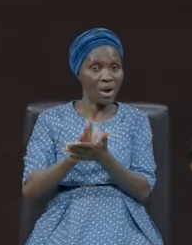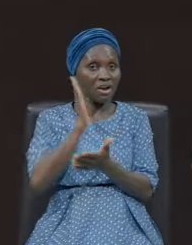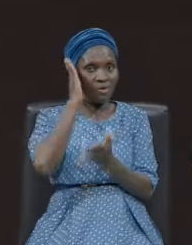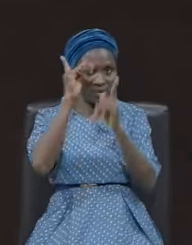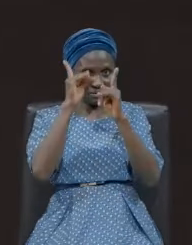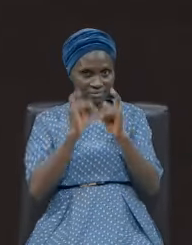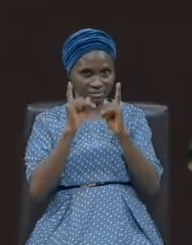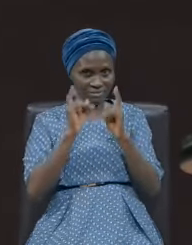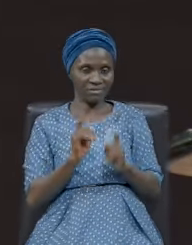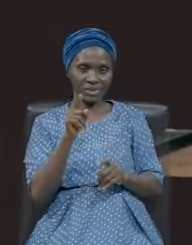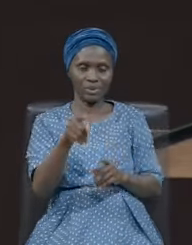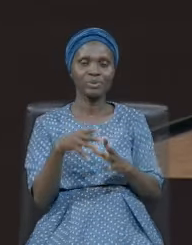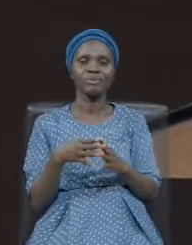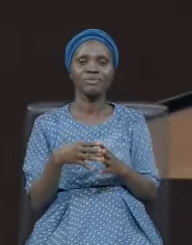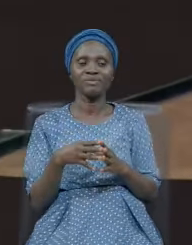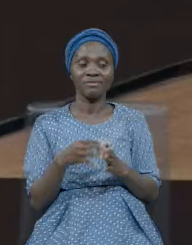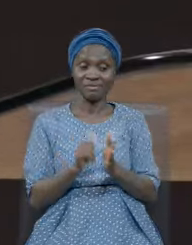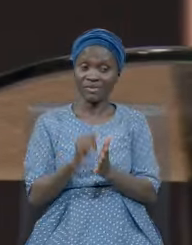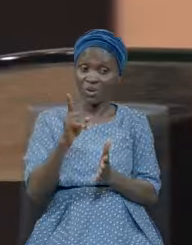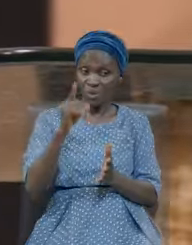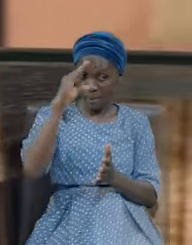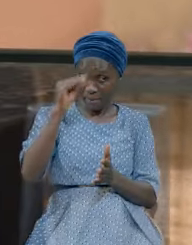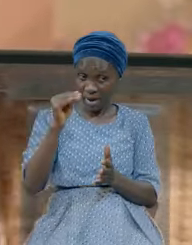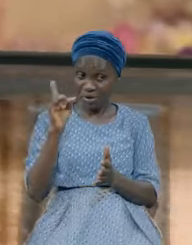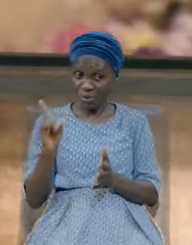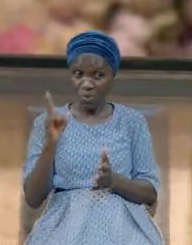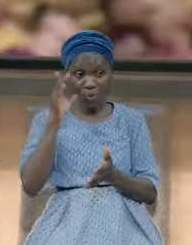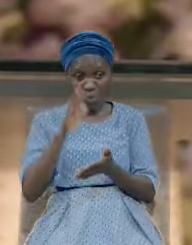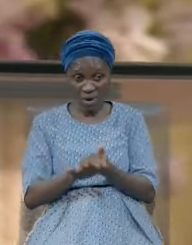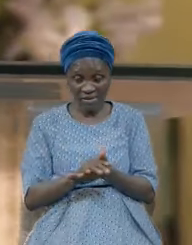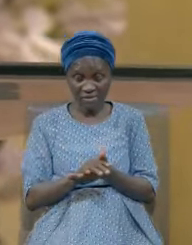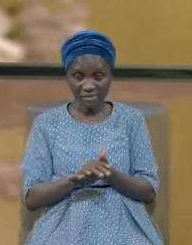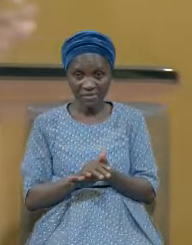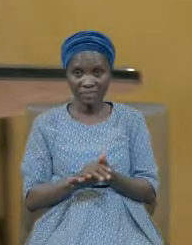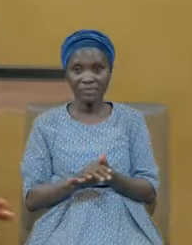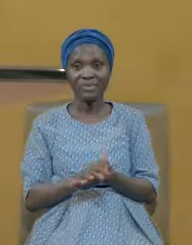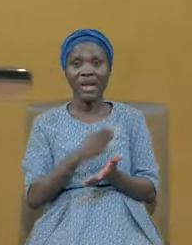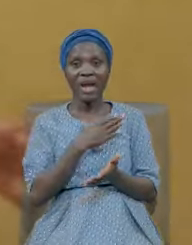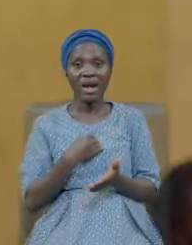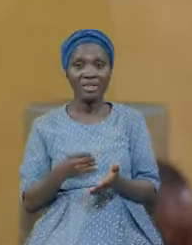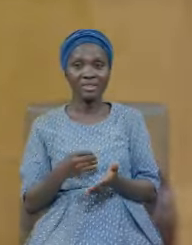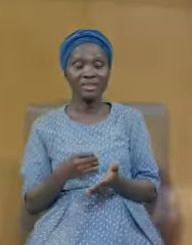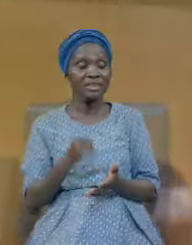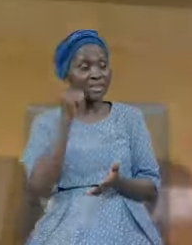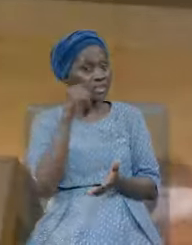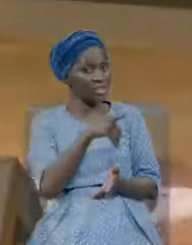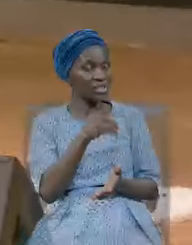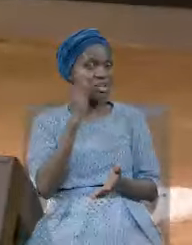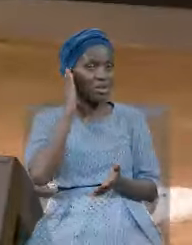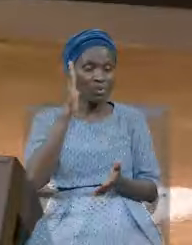try you. One man, one wife. And she may almost torture your